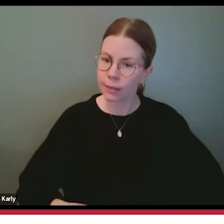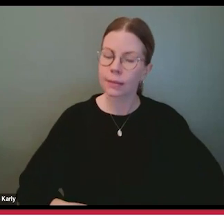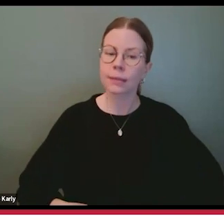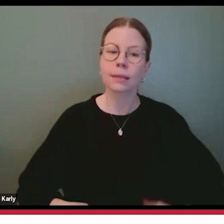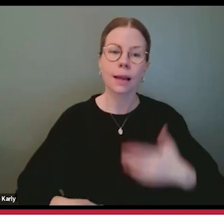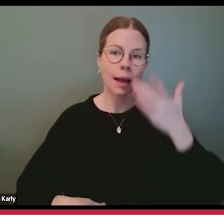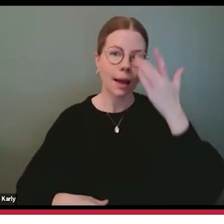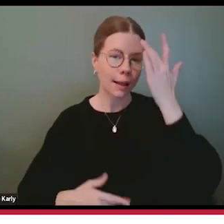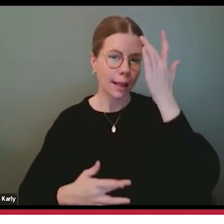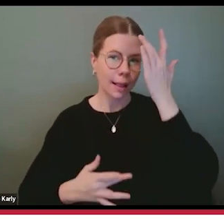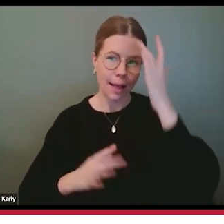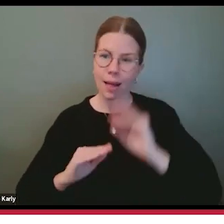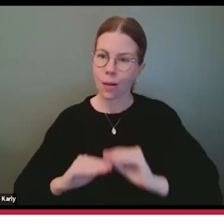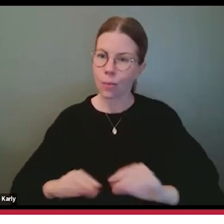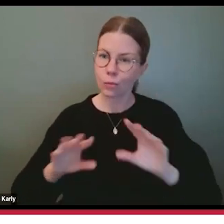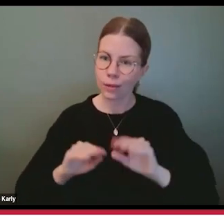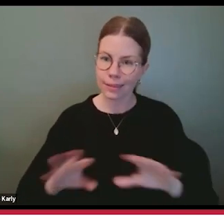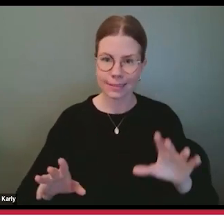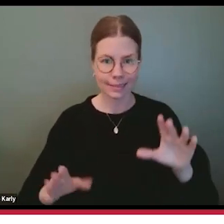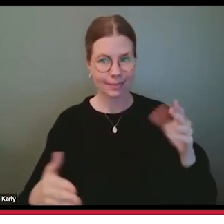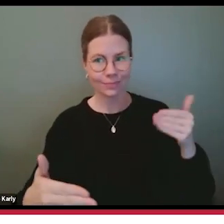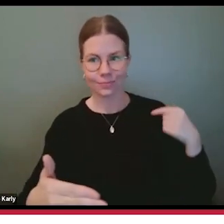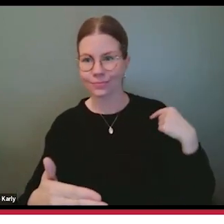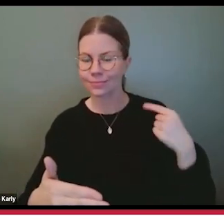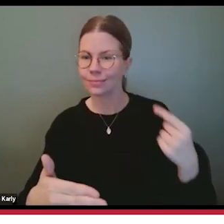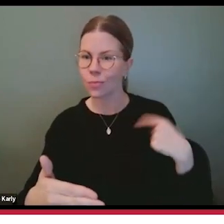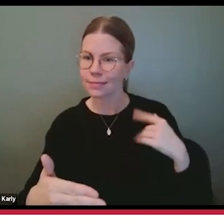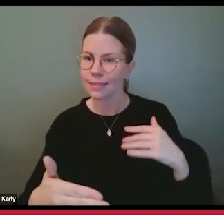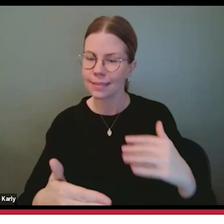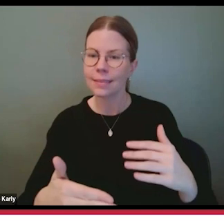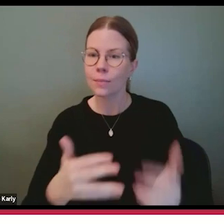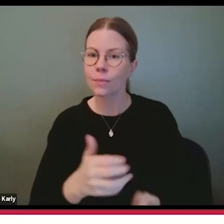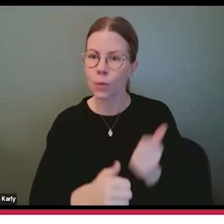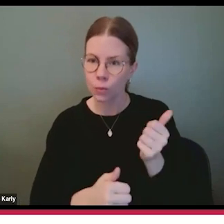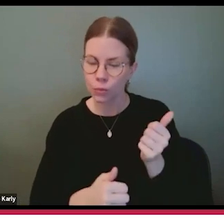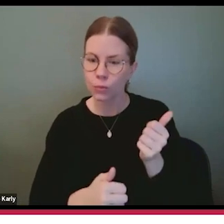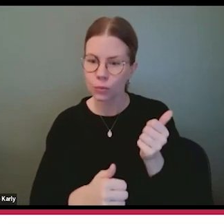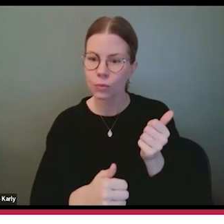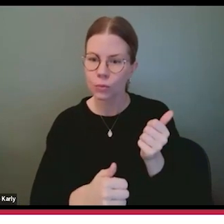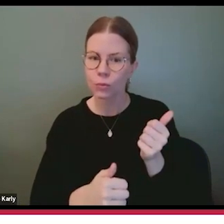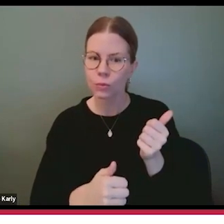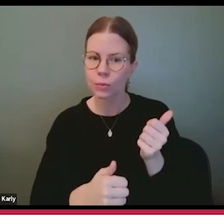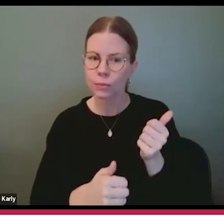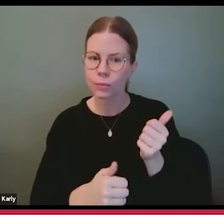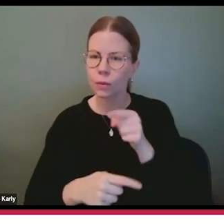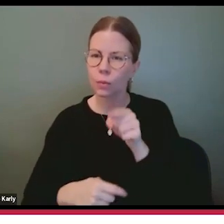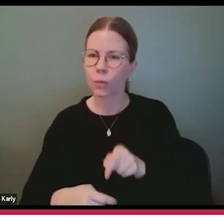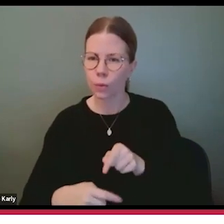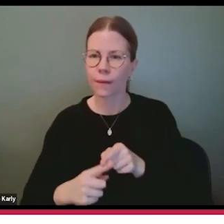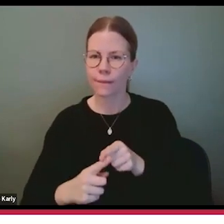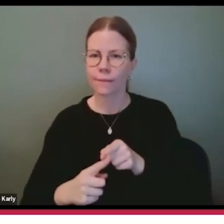study are of viruses that were previously unknown or that we need to discover in animals.